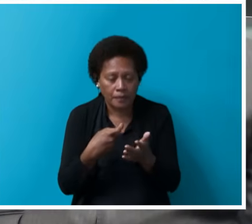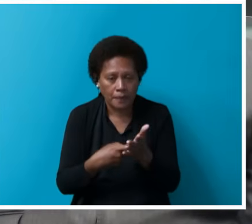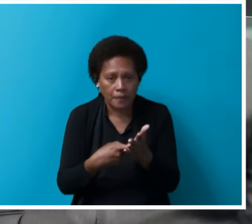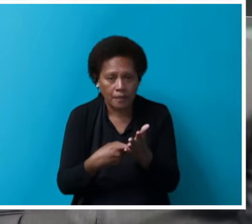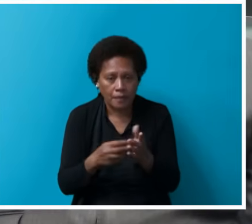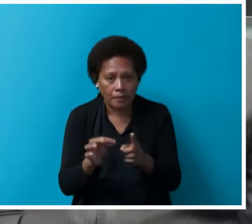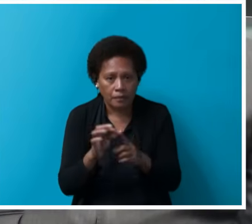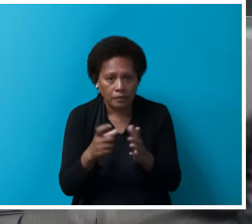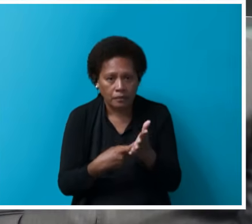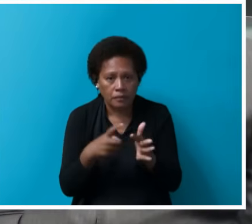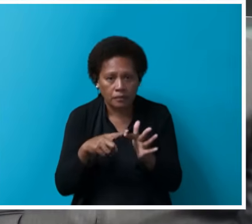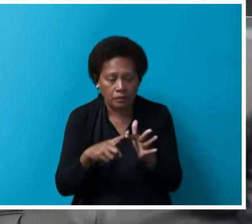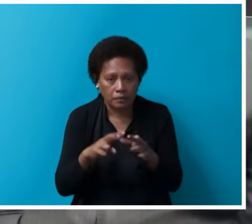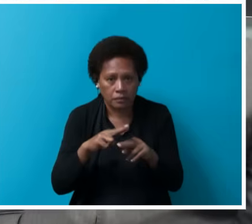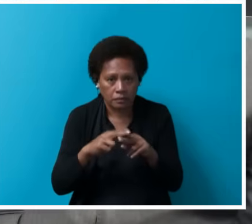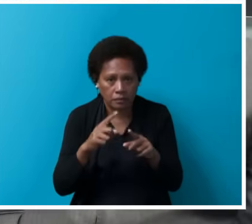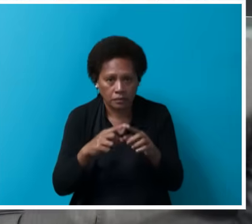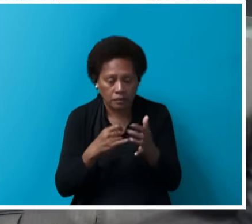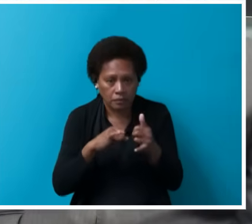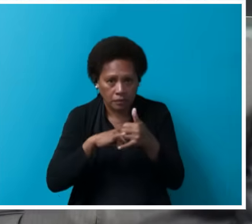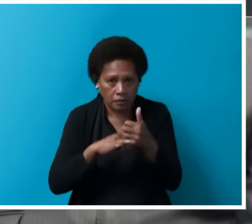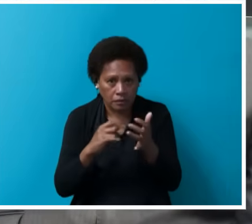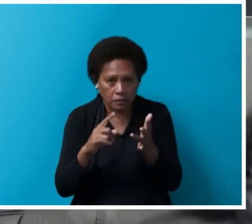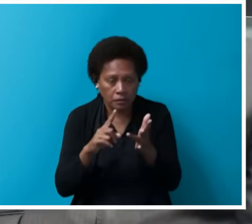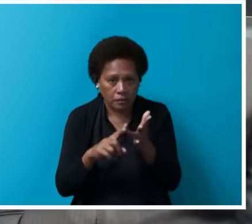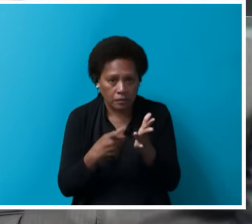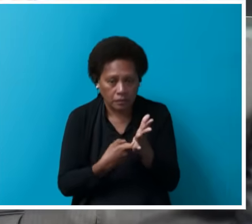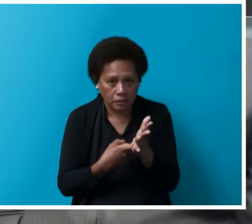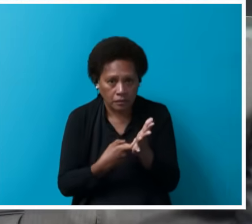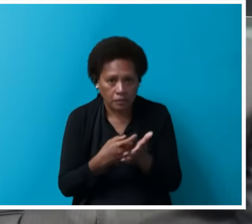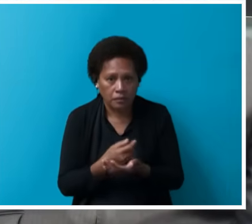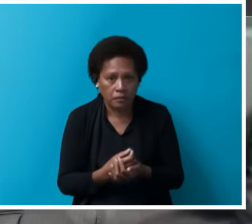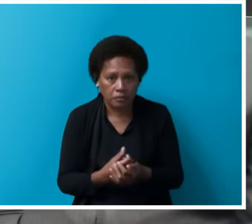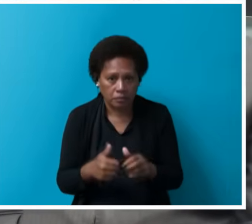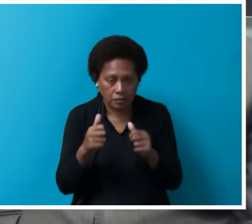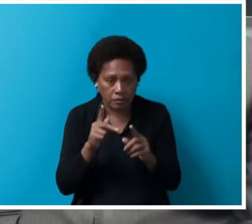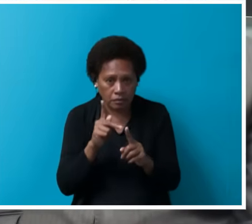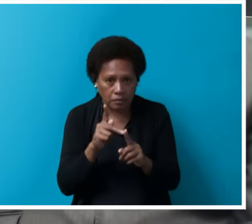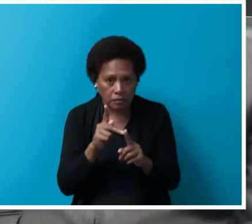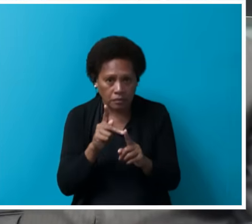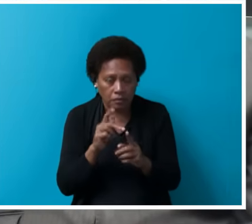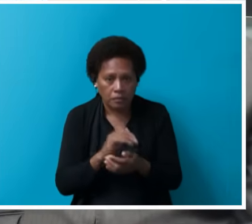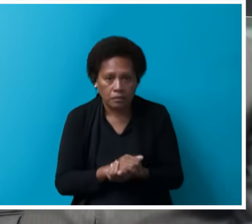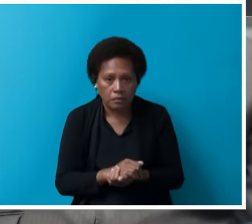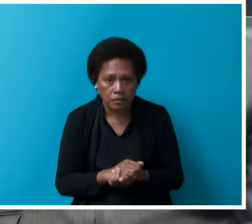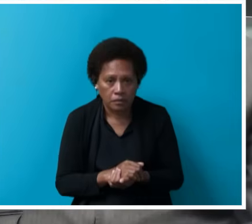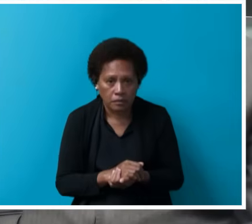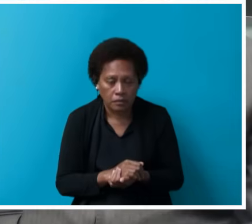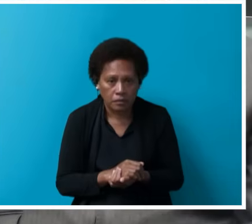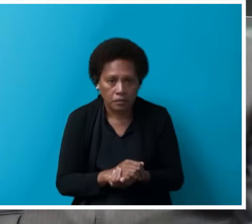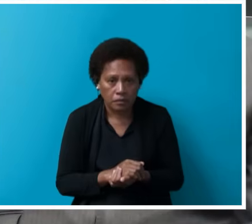the transition one makes, it's important. Good politics does not